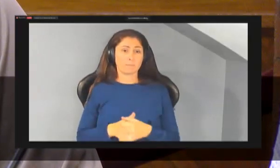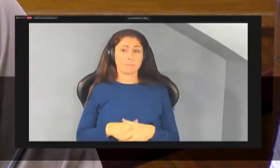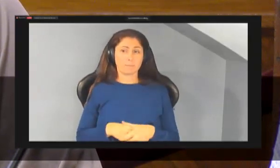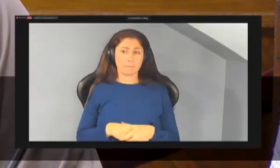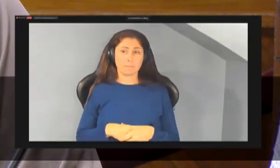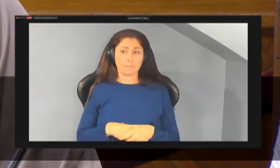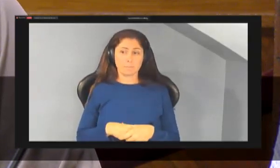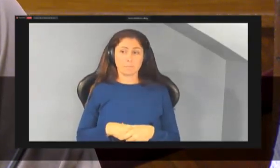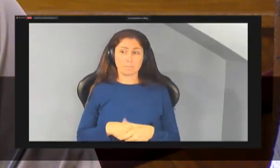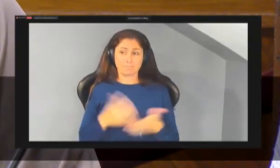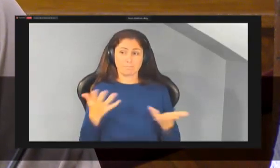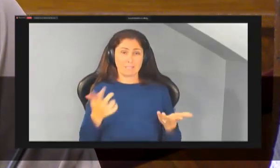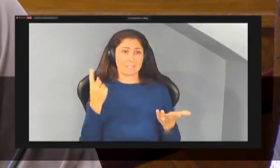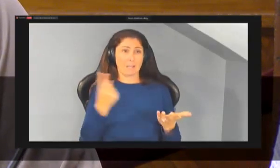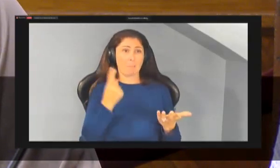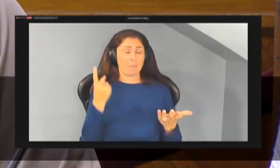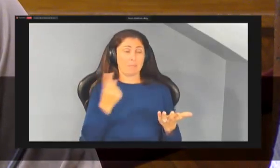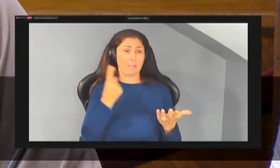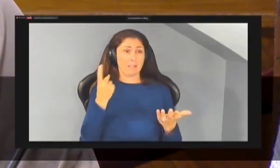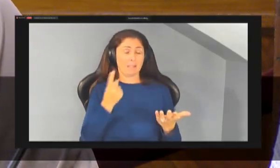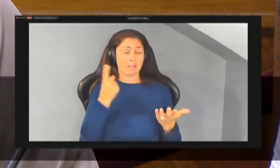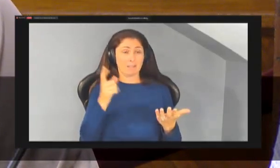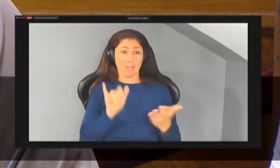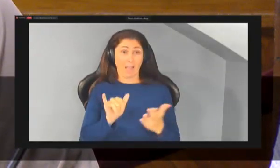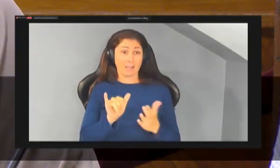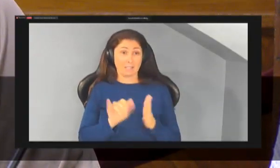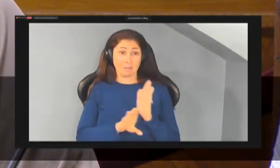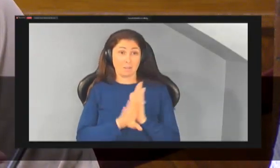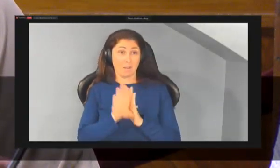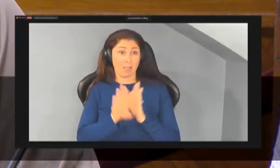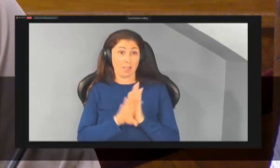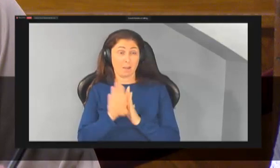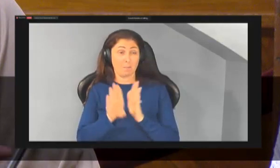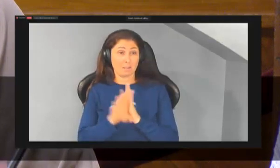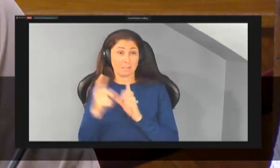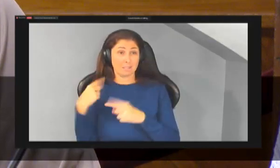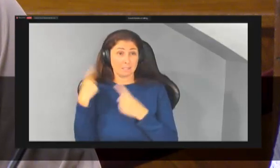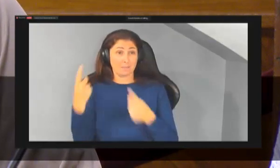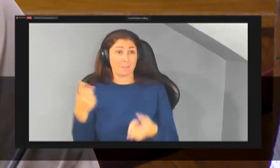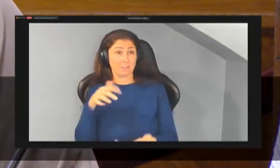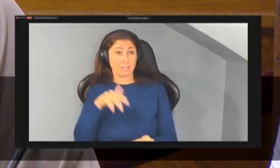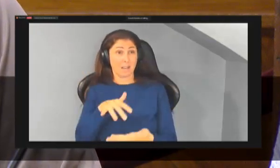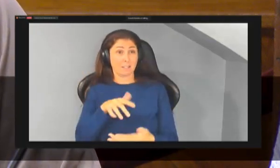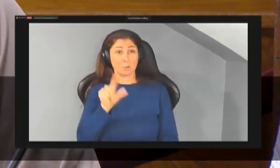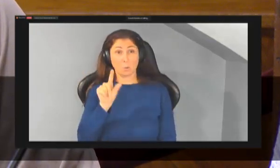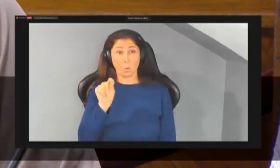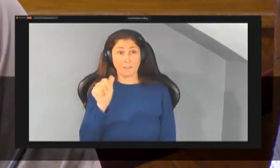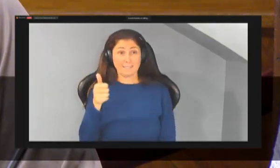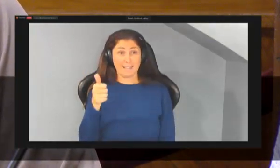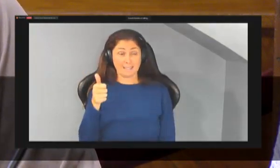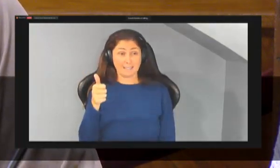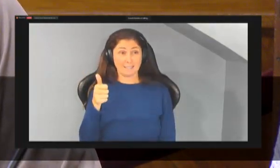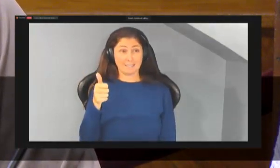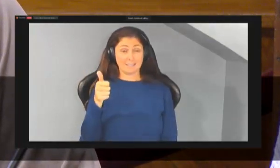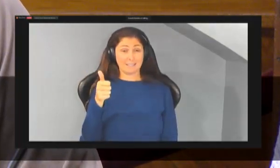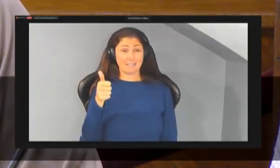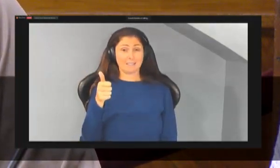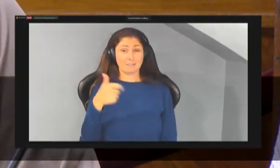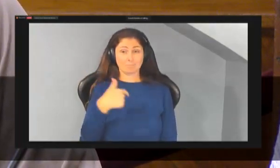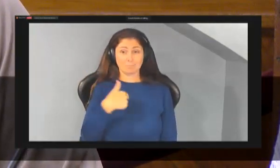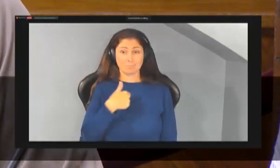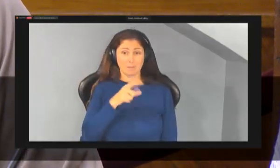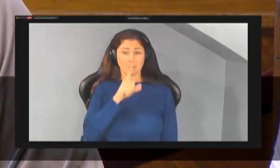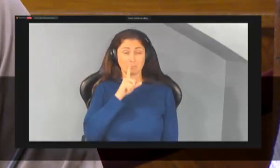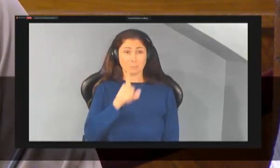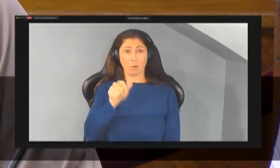It's something that has been developing since there was a study in 2010. I'm sure other